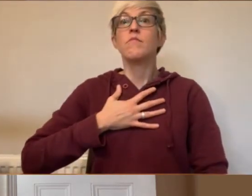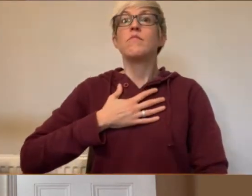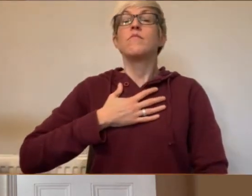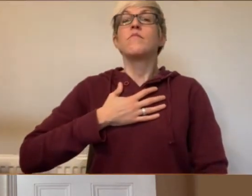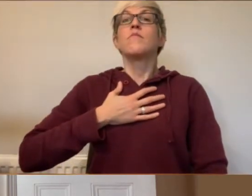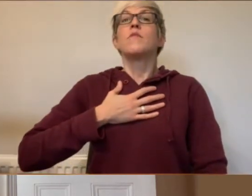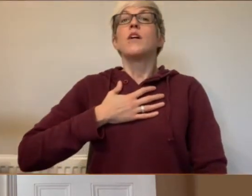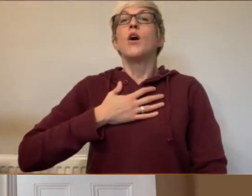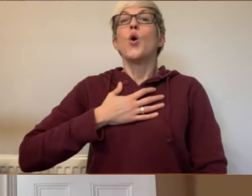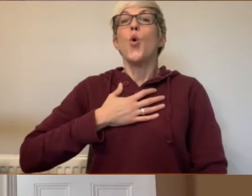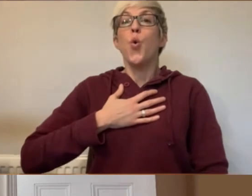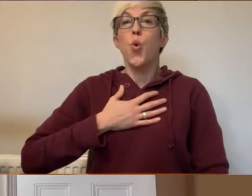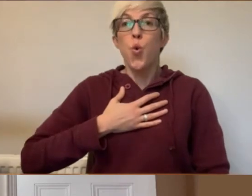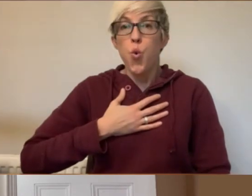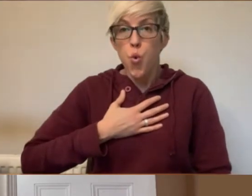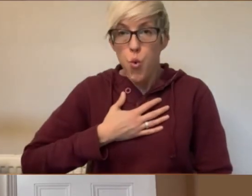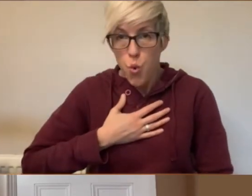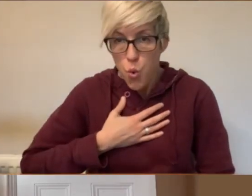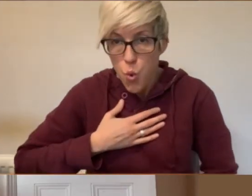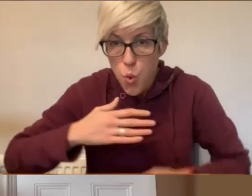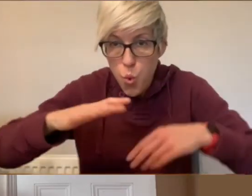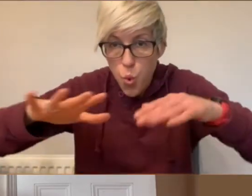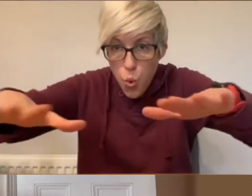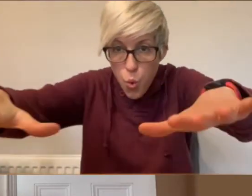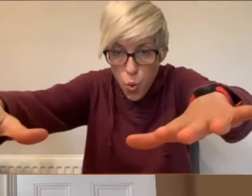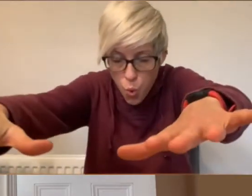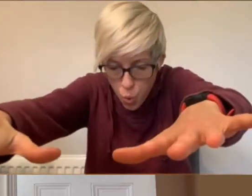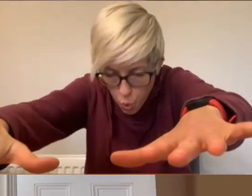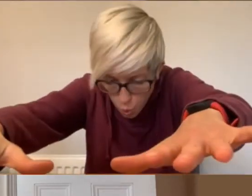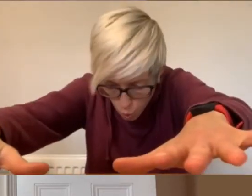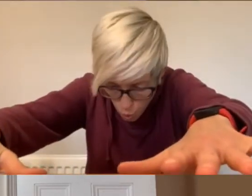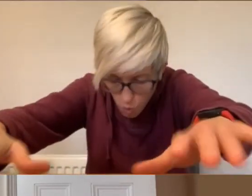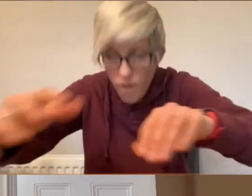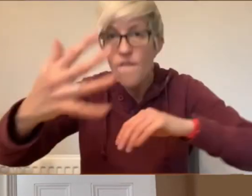lengthen the spine. Breathe out, stretch forward.